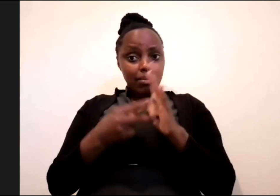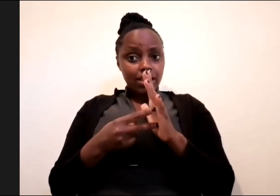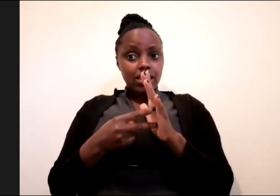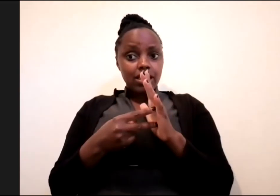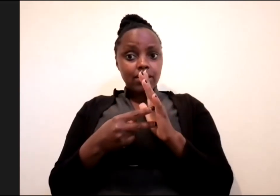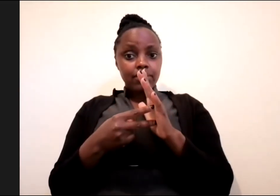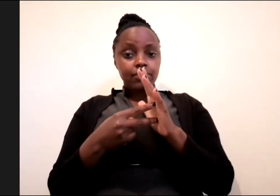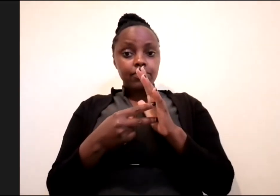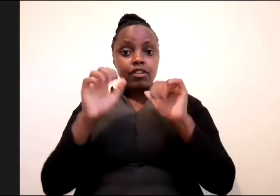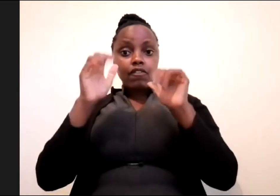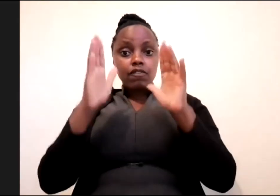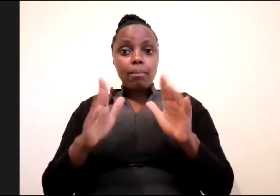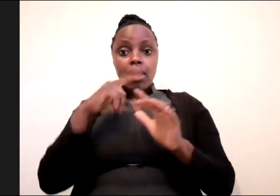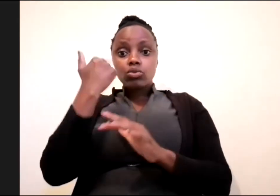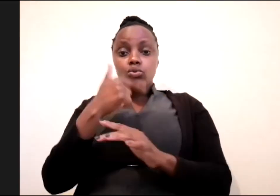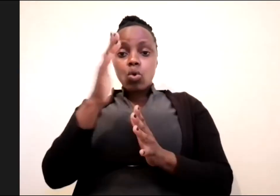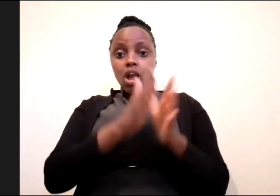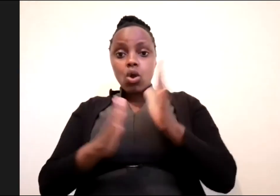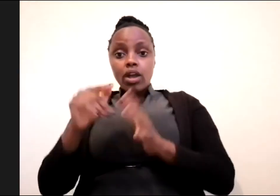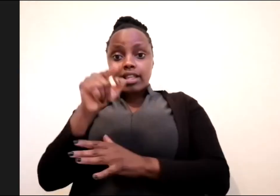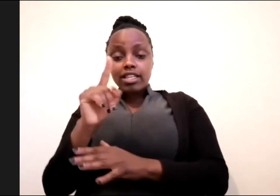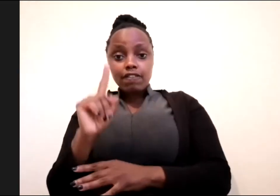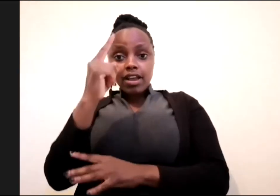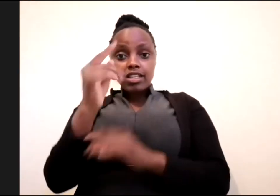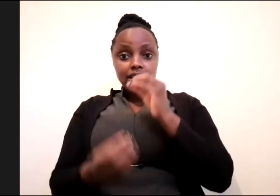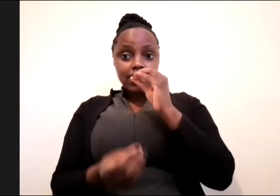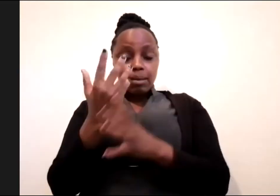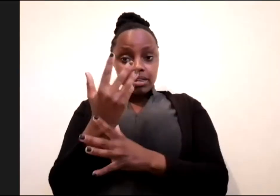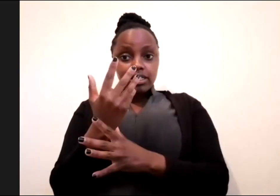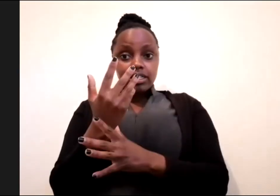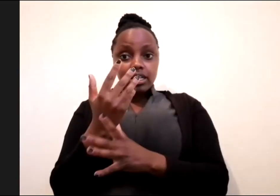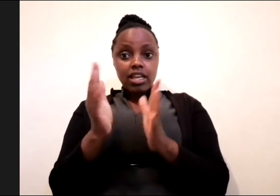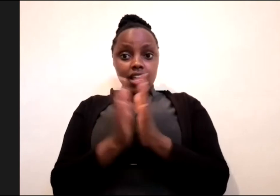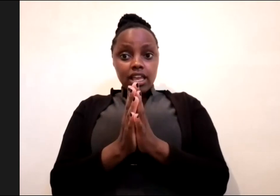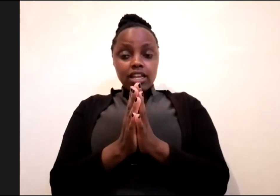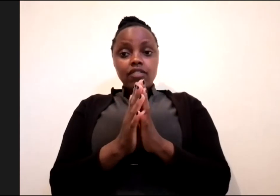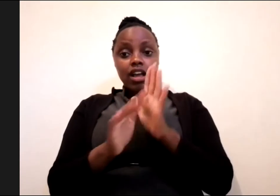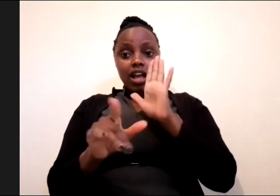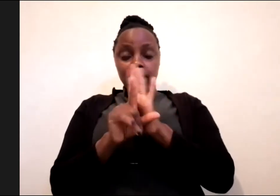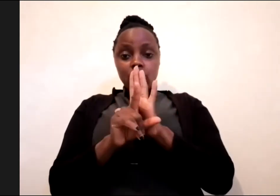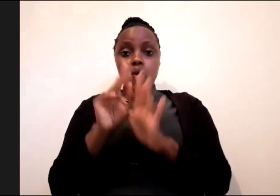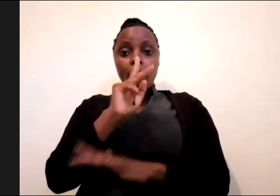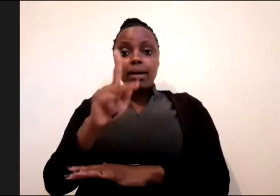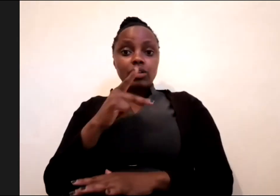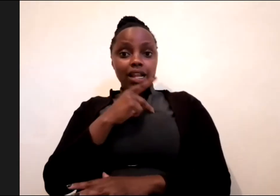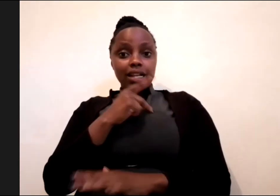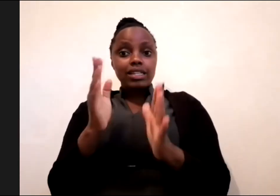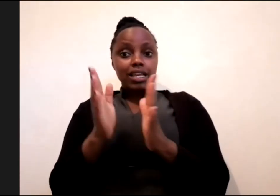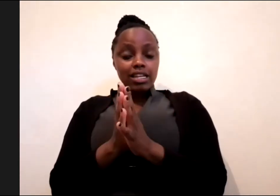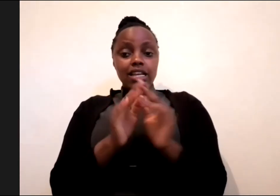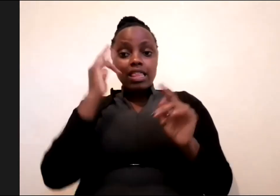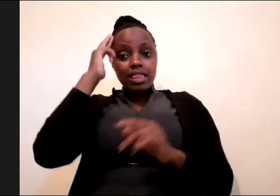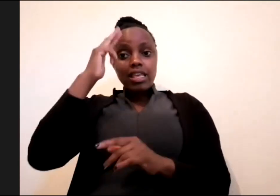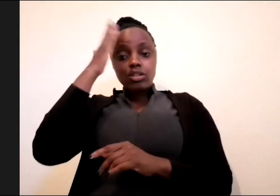the farmers who were organized under this must establish legal personality, and that's the reason I